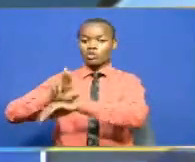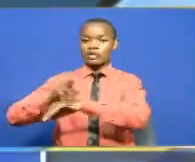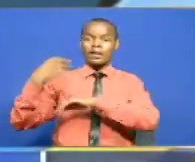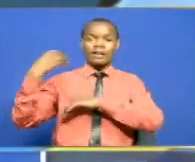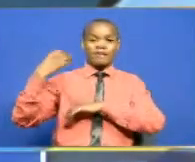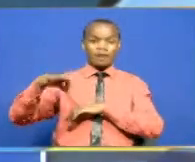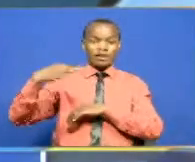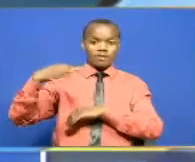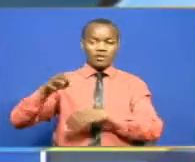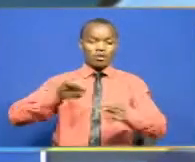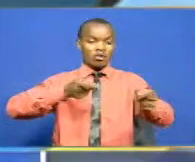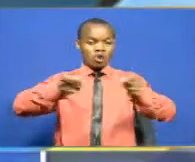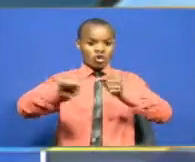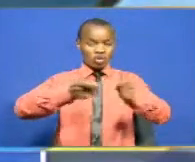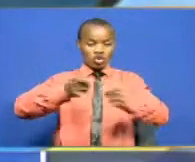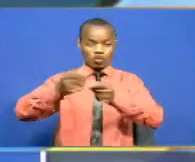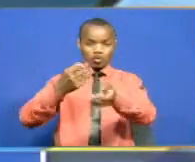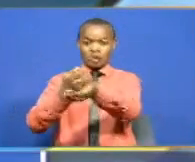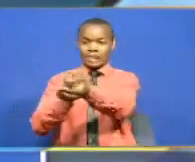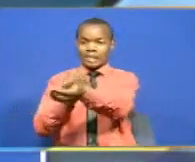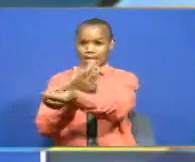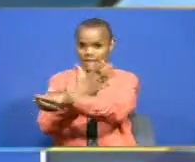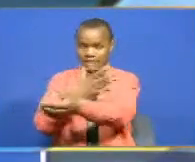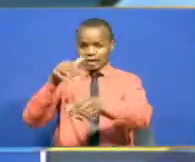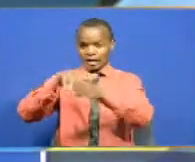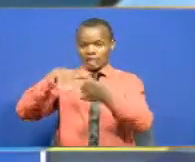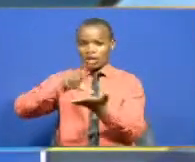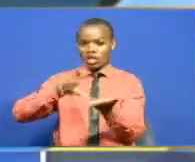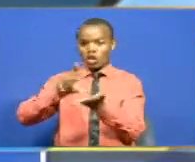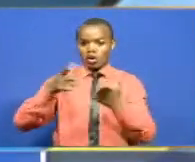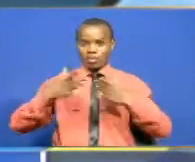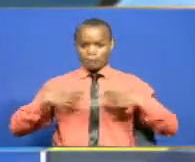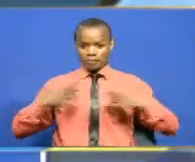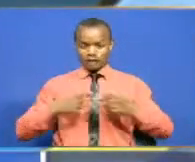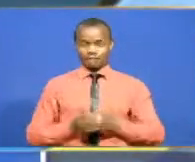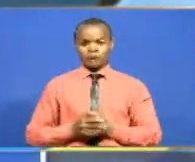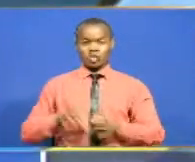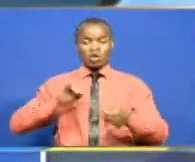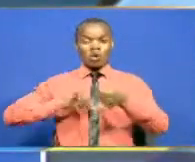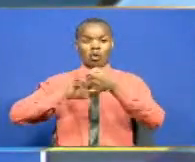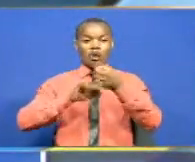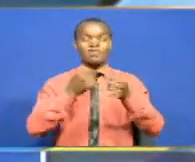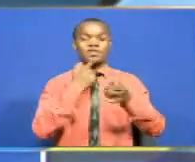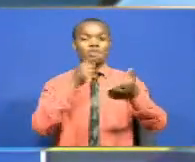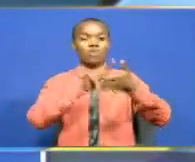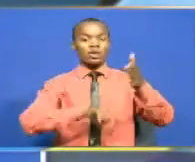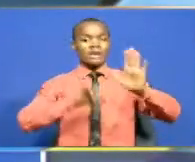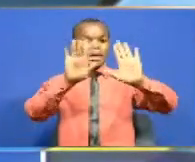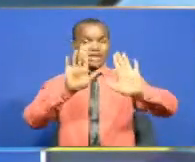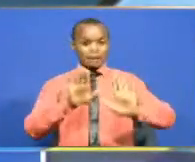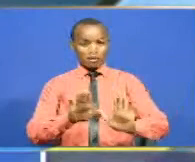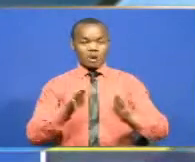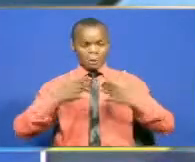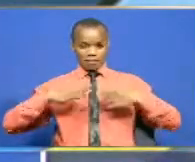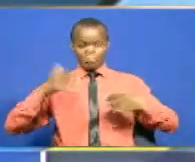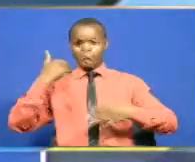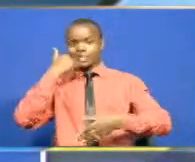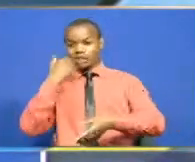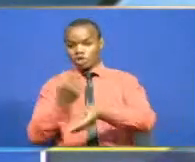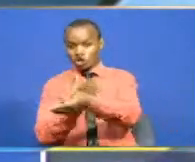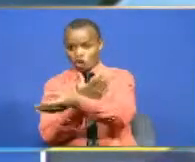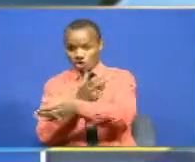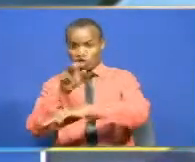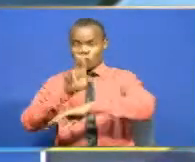contain cancer cases among the local communities. Mrs. Nyong'o underscored the need for cancer patients to consider natural